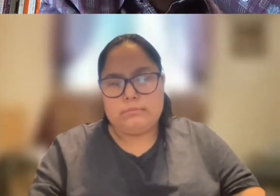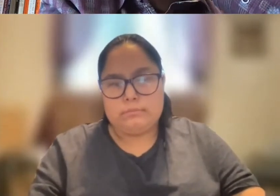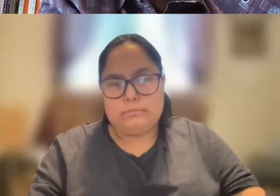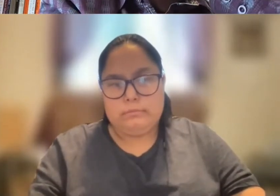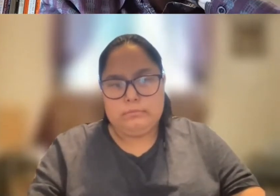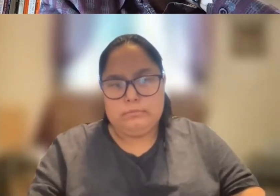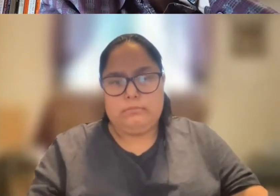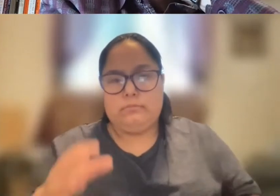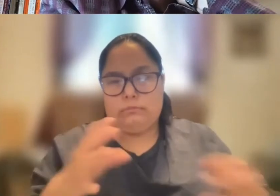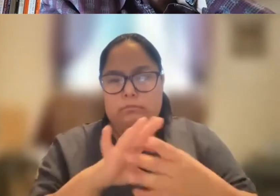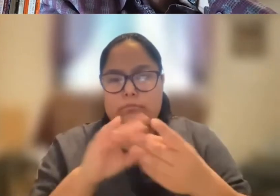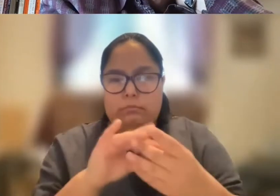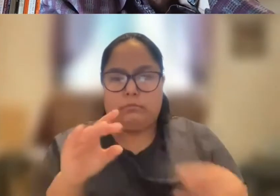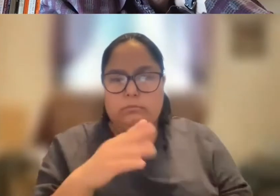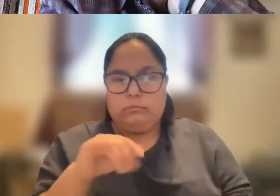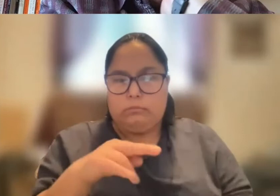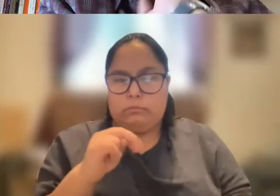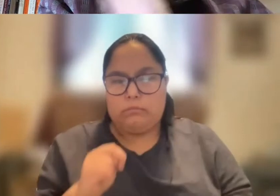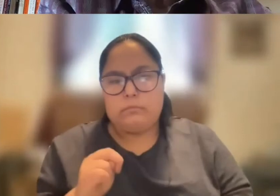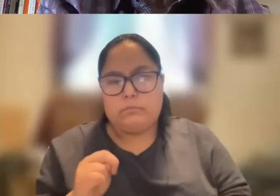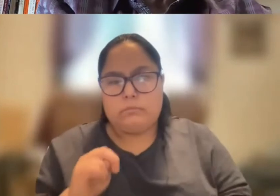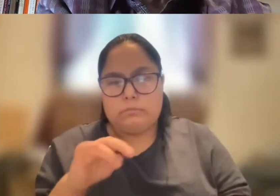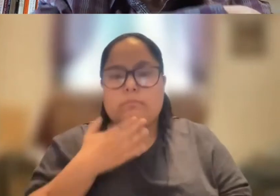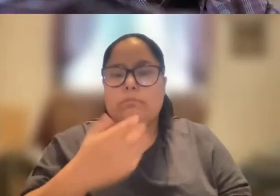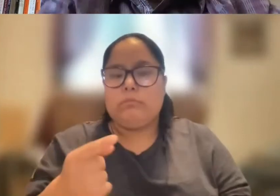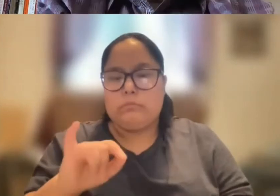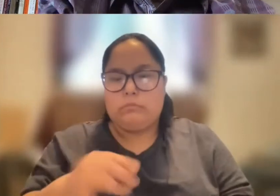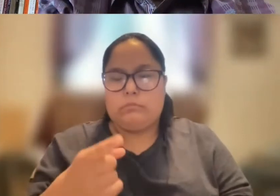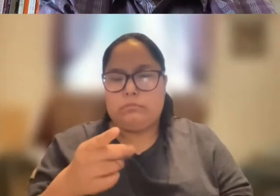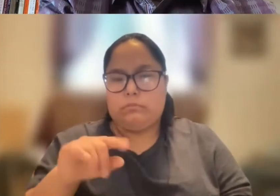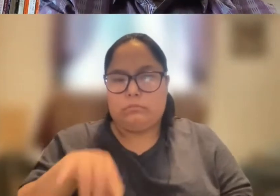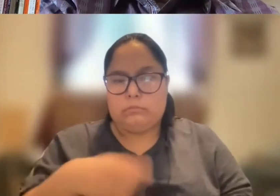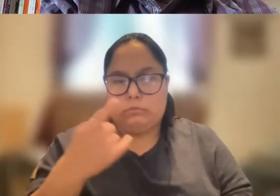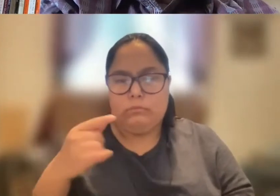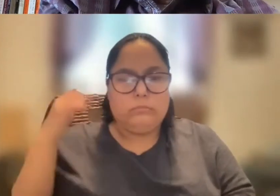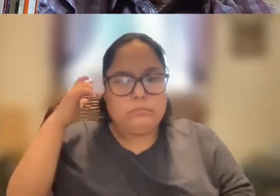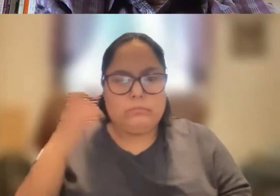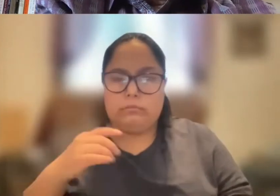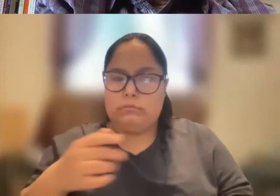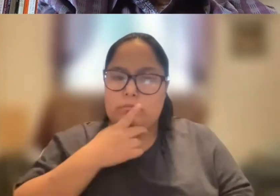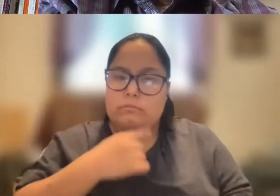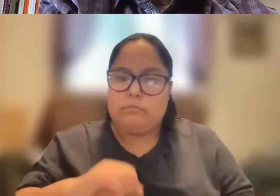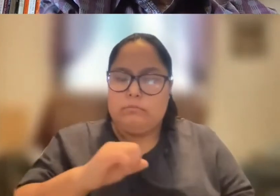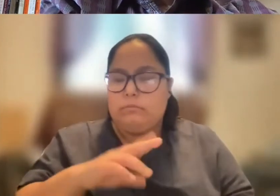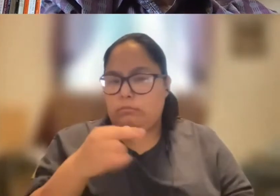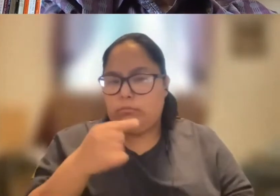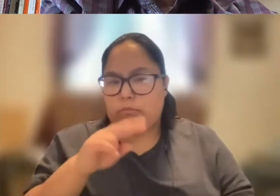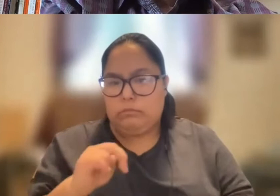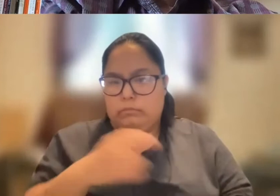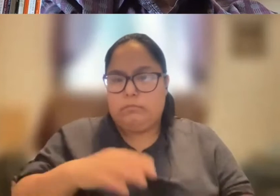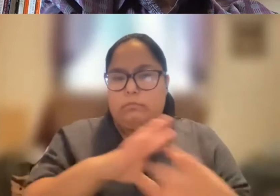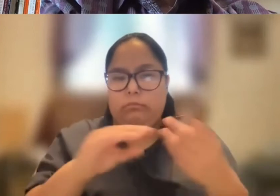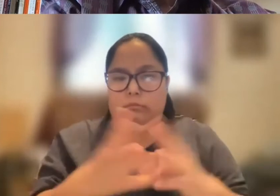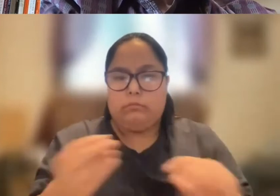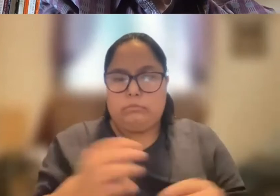We have a comment from Joan. "Thank you, John. I loved listening to an old queen. Your story was